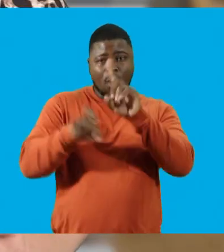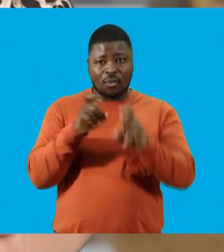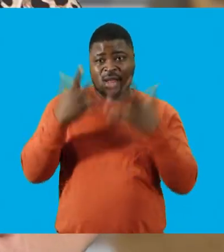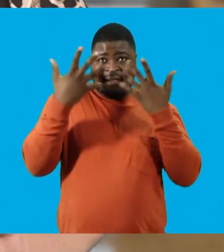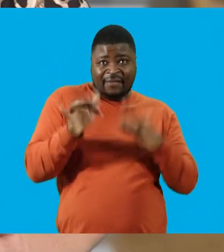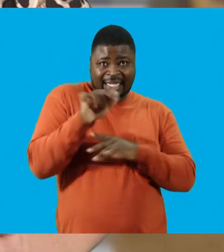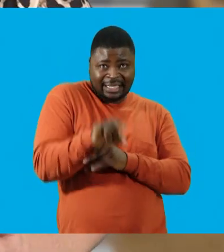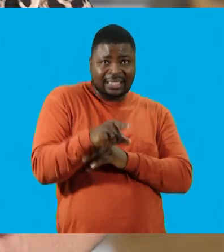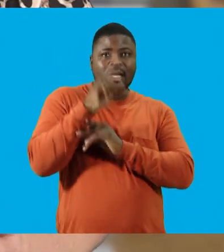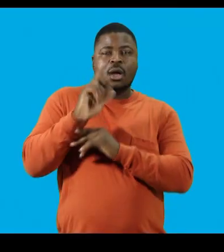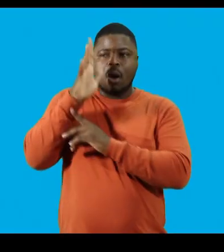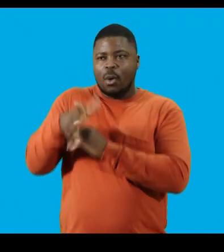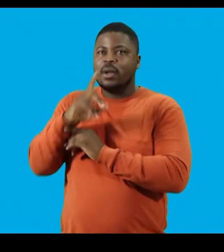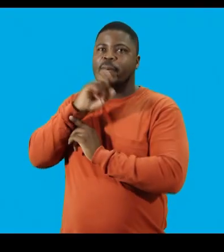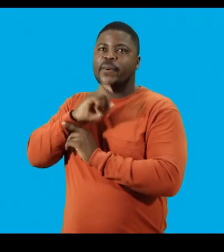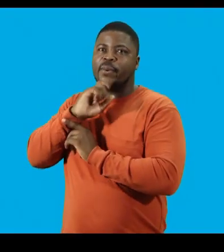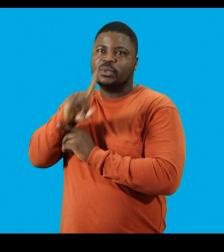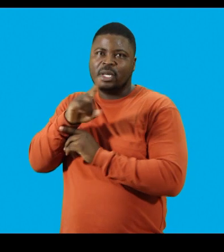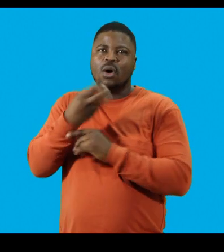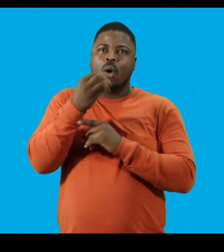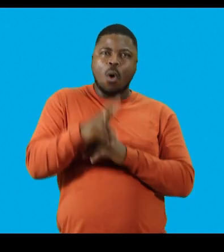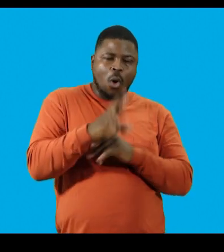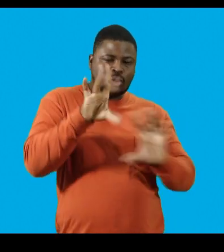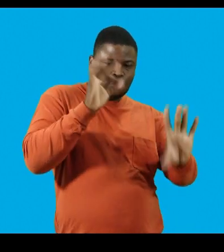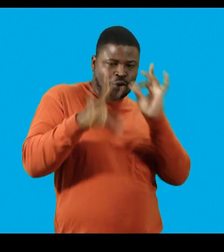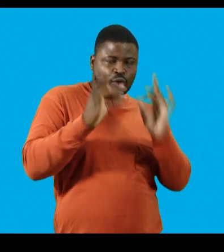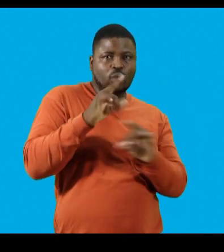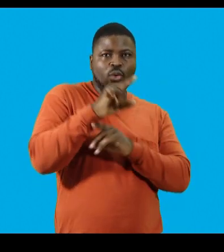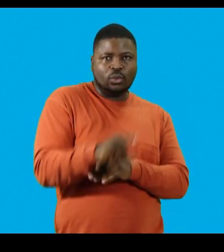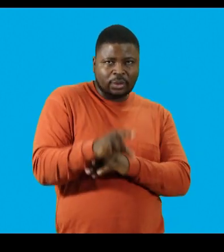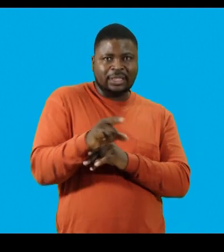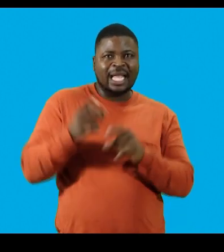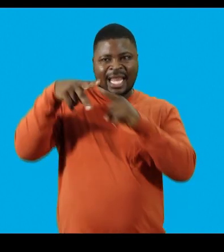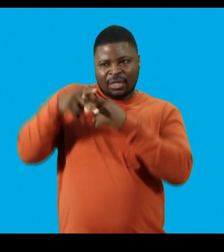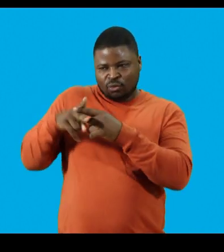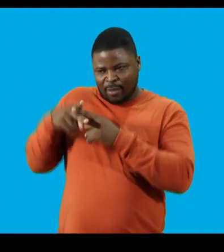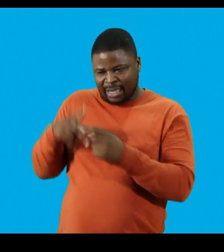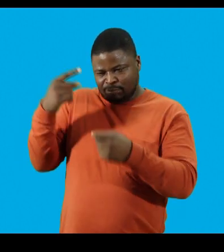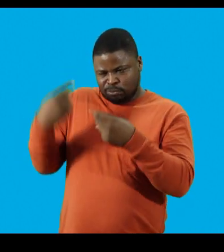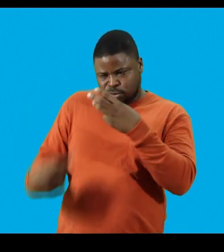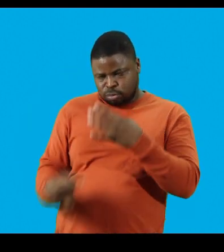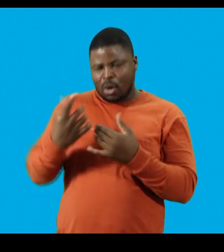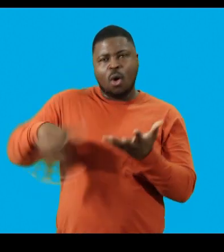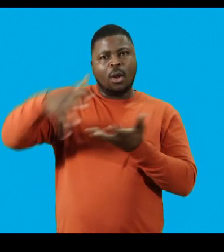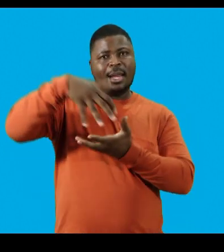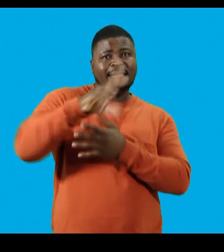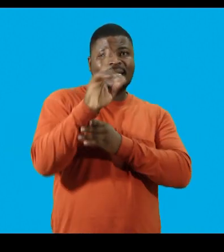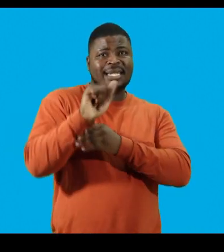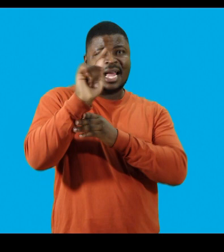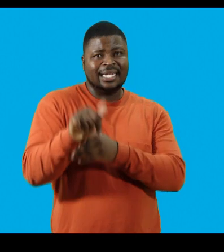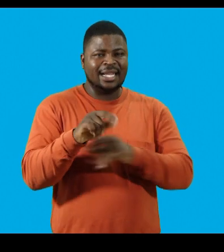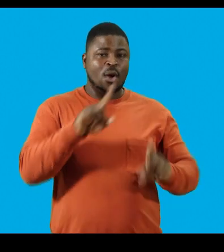your questions, you will be using or choosing appropriate instruments to collect data.